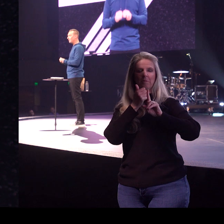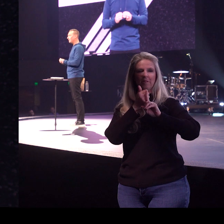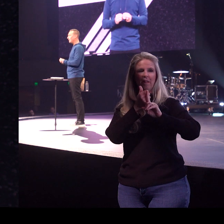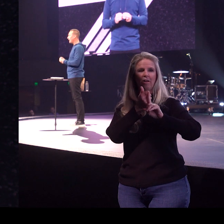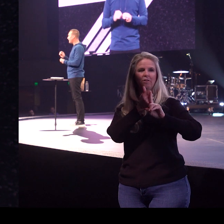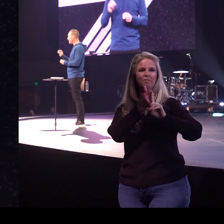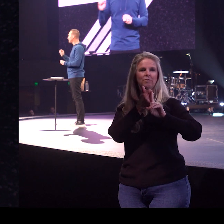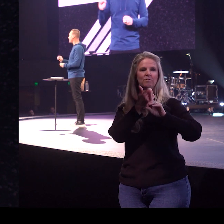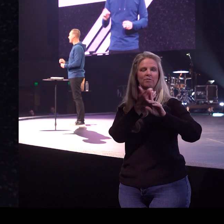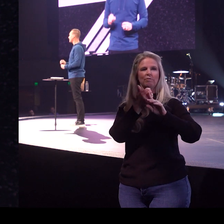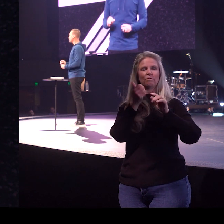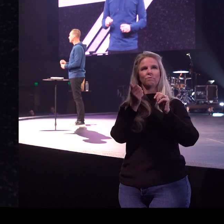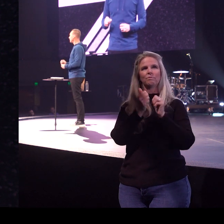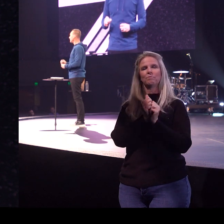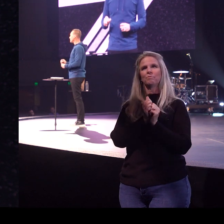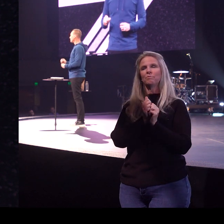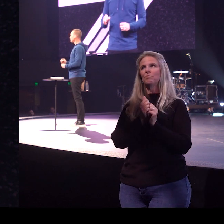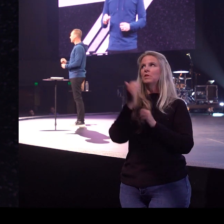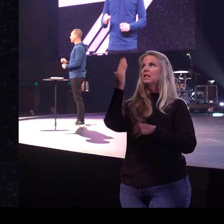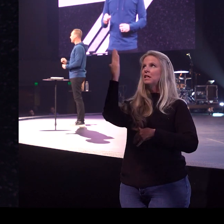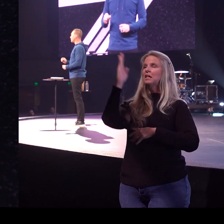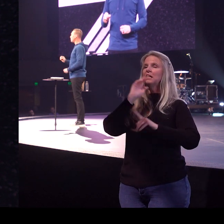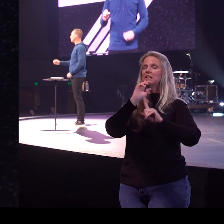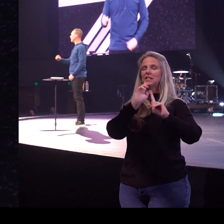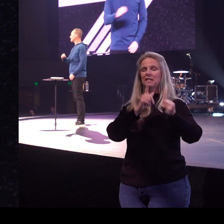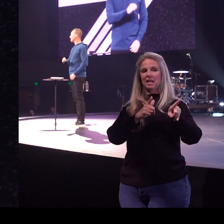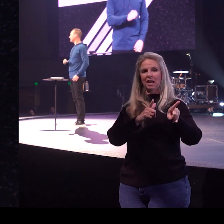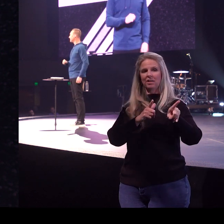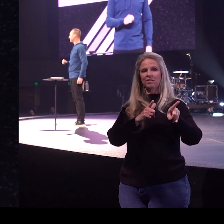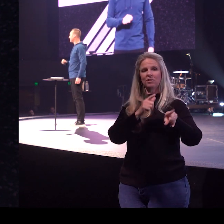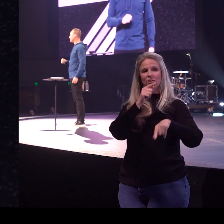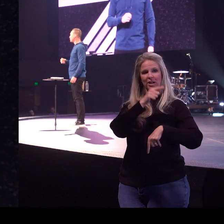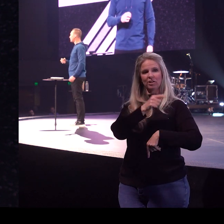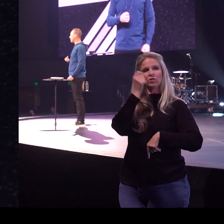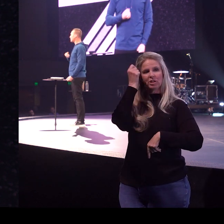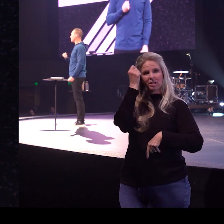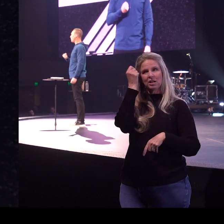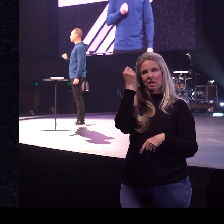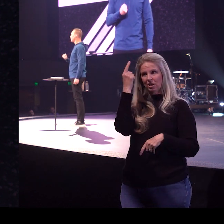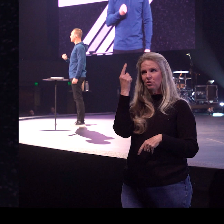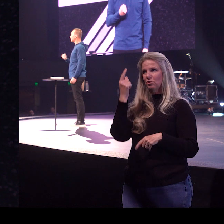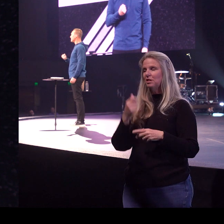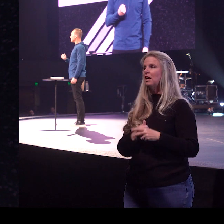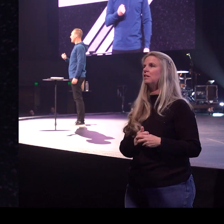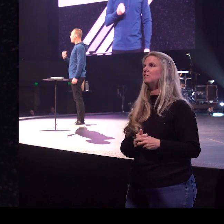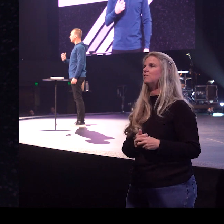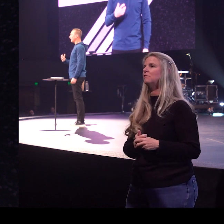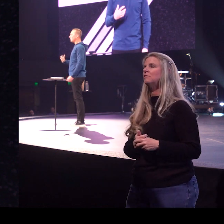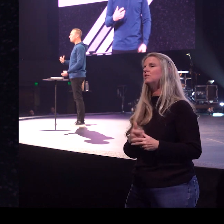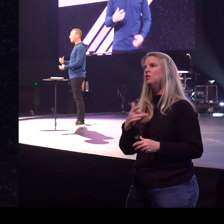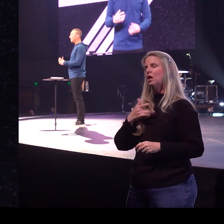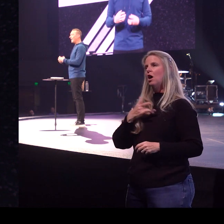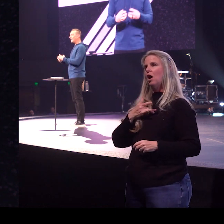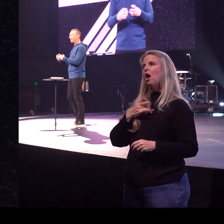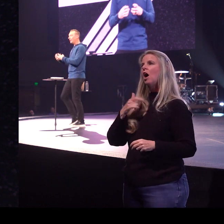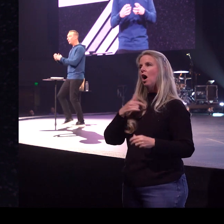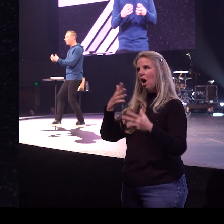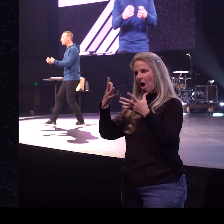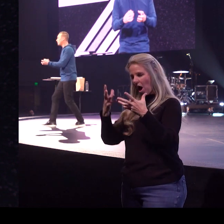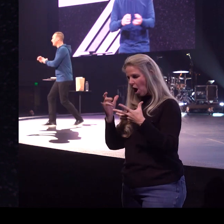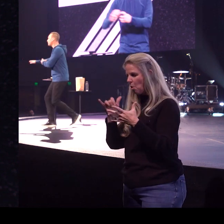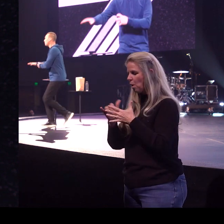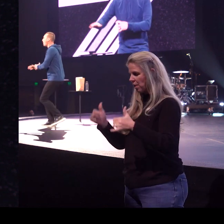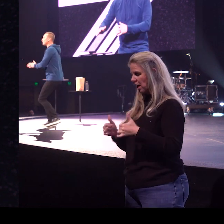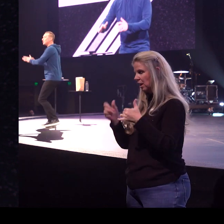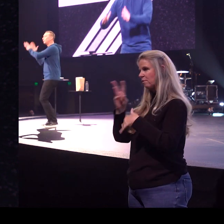she's living. And he's the answer. And she realizes it. She's cut to the heart. She says, I want that living water. And in a